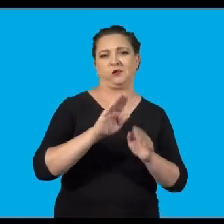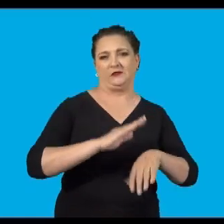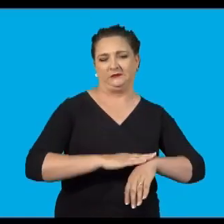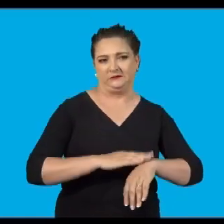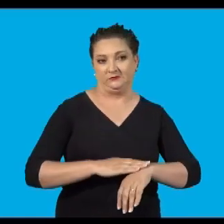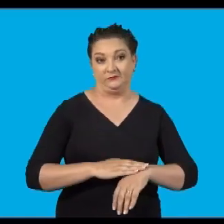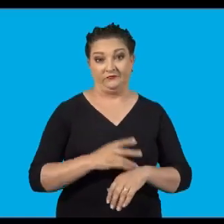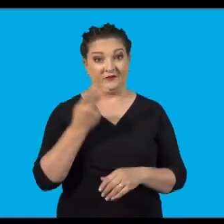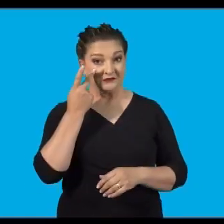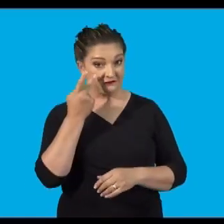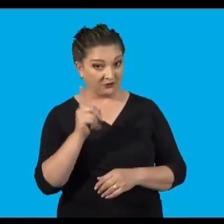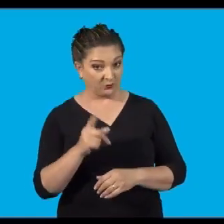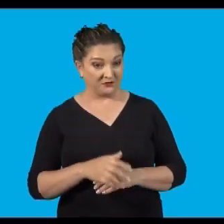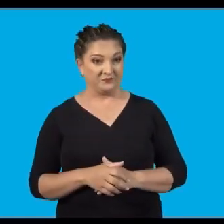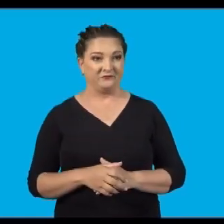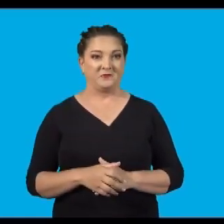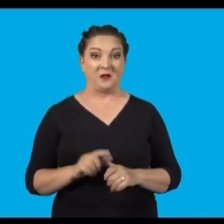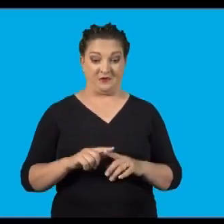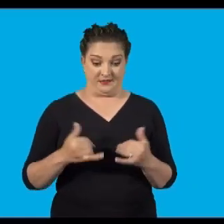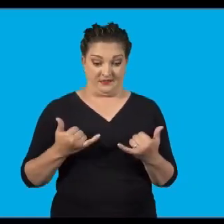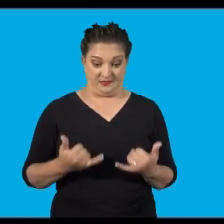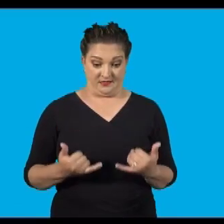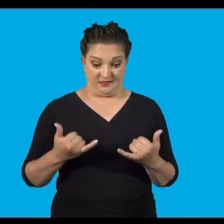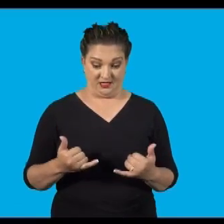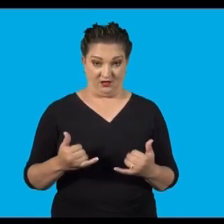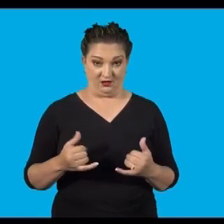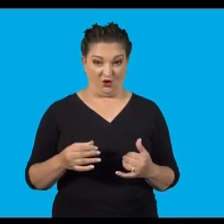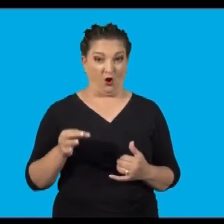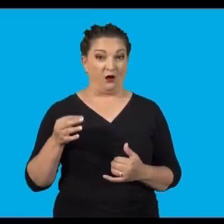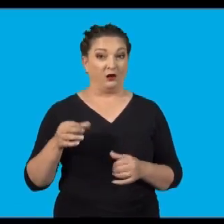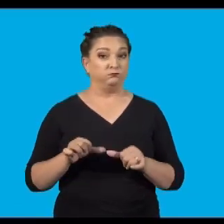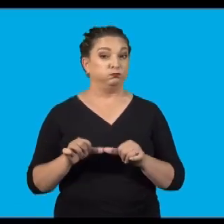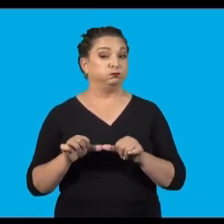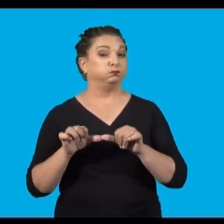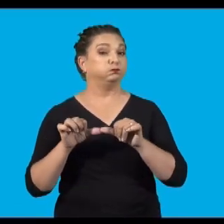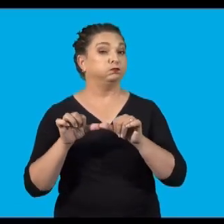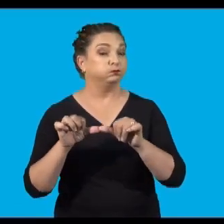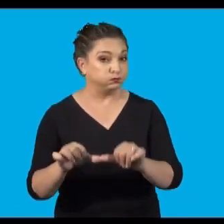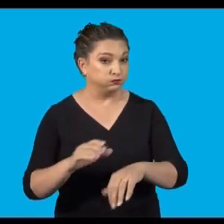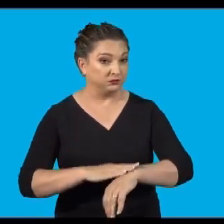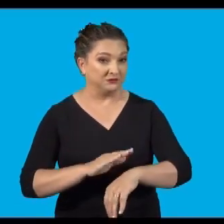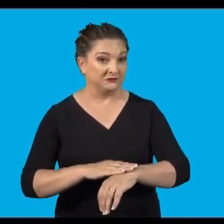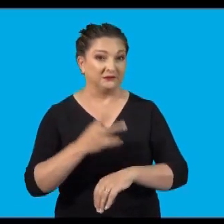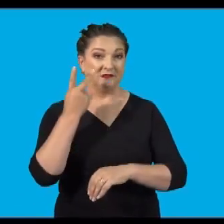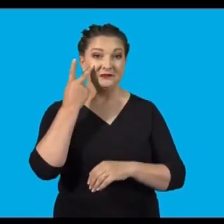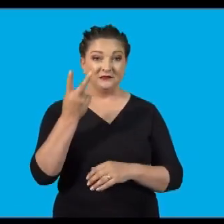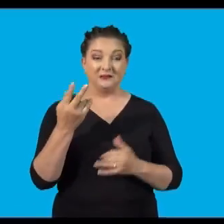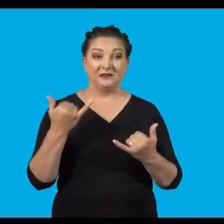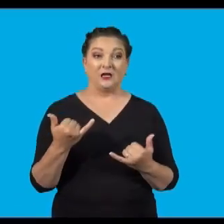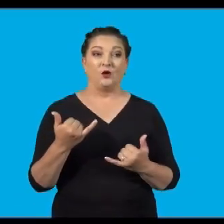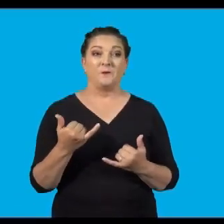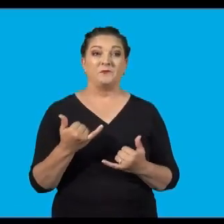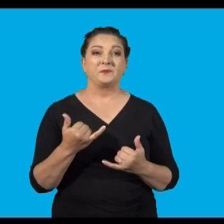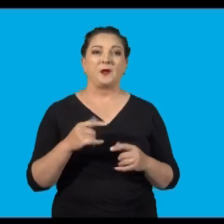all right? Now take note, when you have the present continuous tense, I want to go to this bullet here. Can